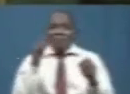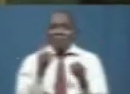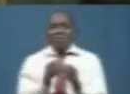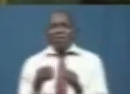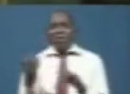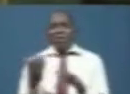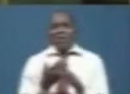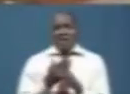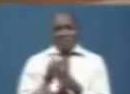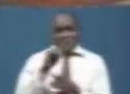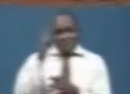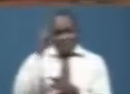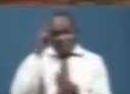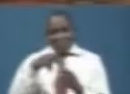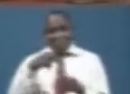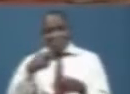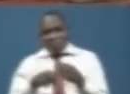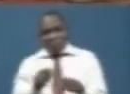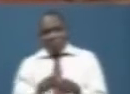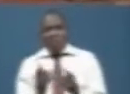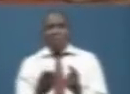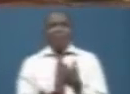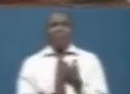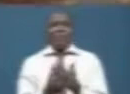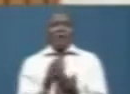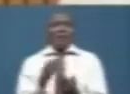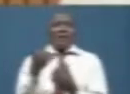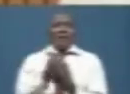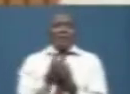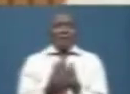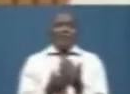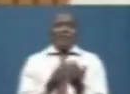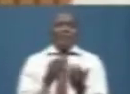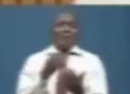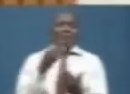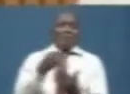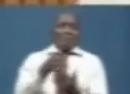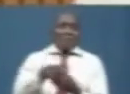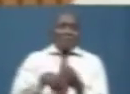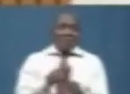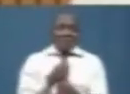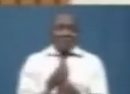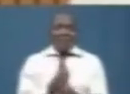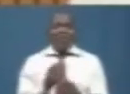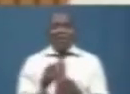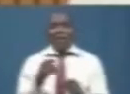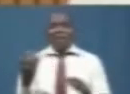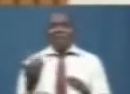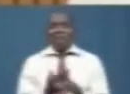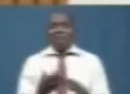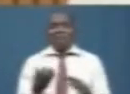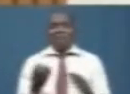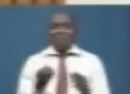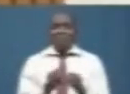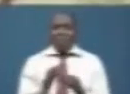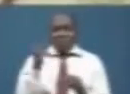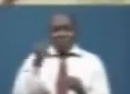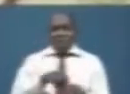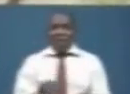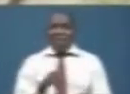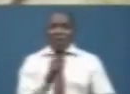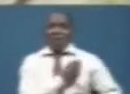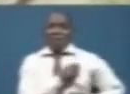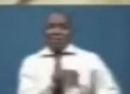interim government's program to return the country to civilian rule in February 2022 has been disrupted due to the military seize of power